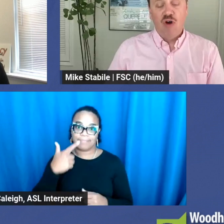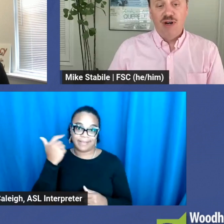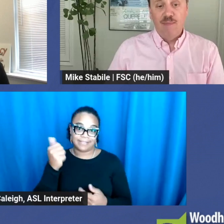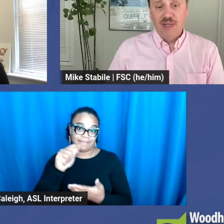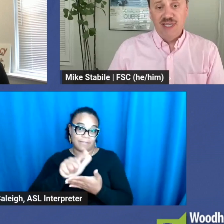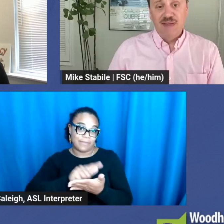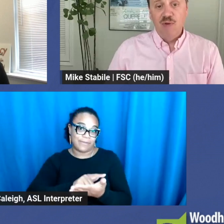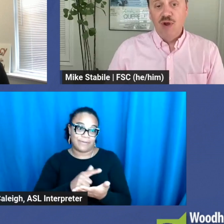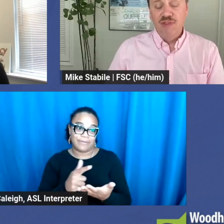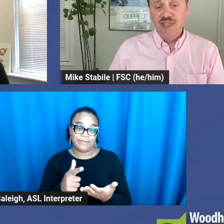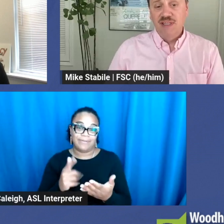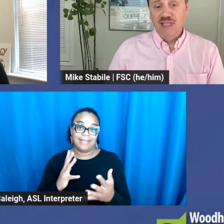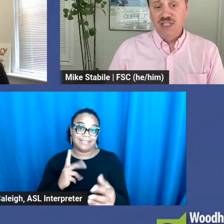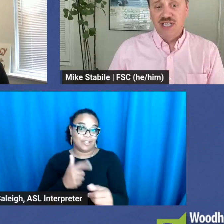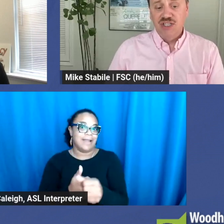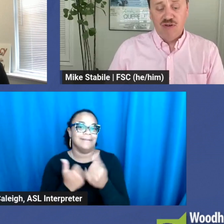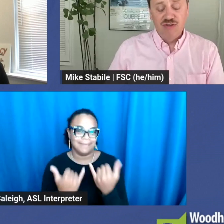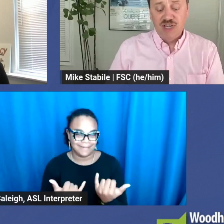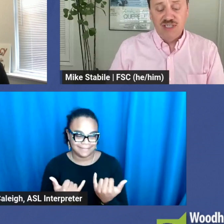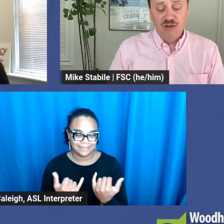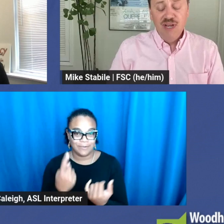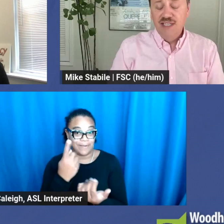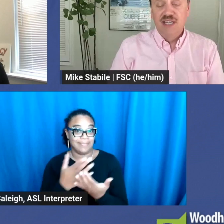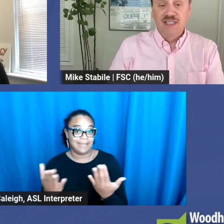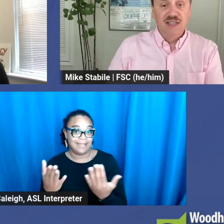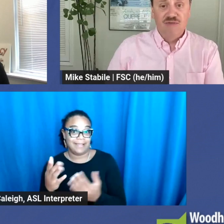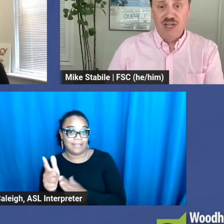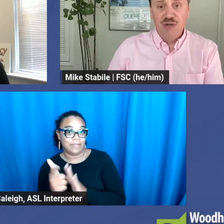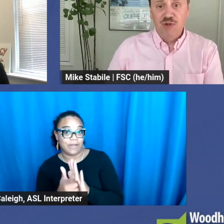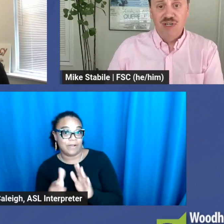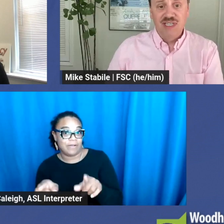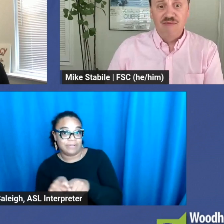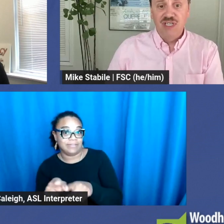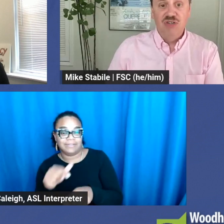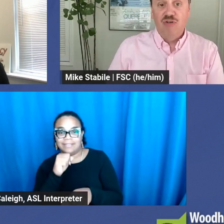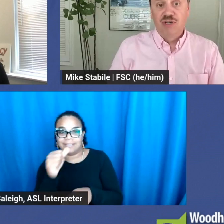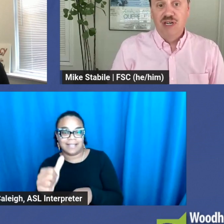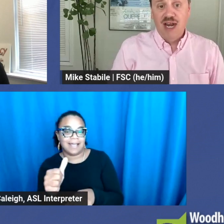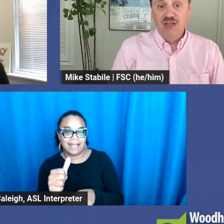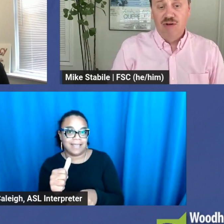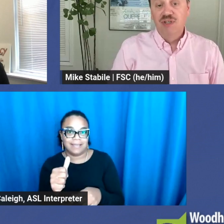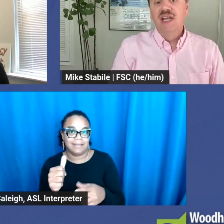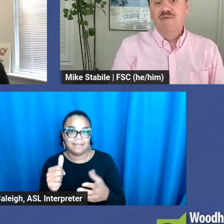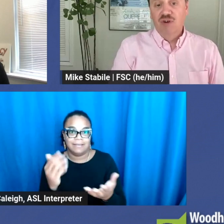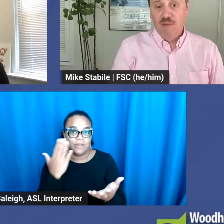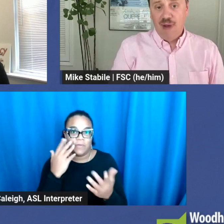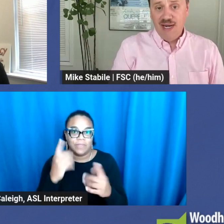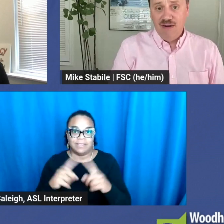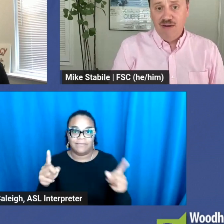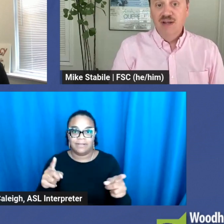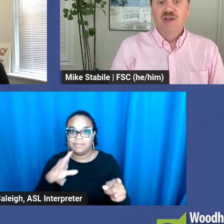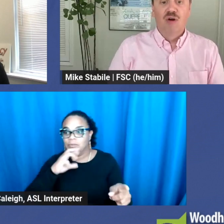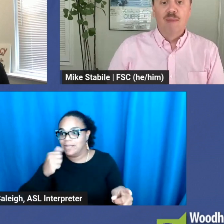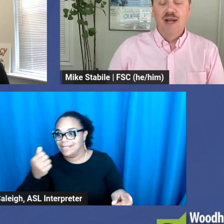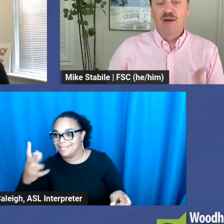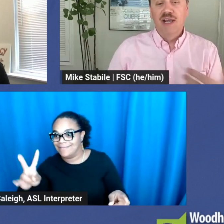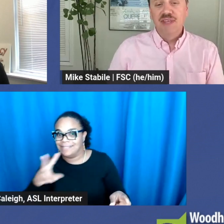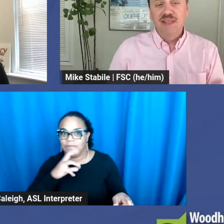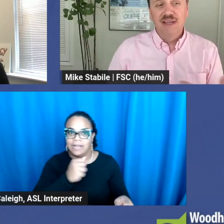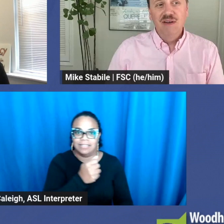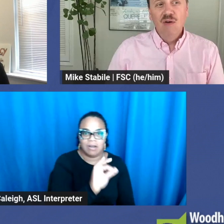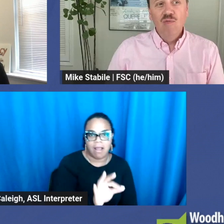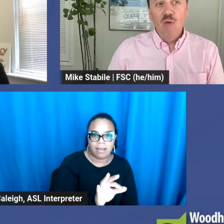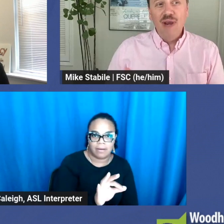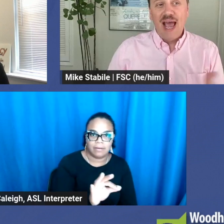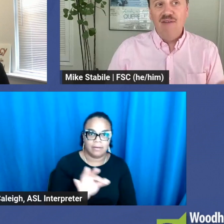they sort of caught up on this. I mean, one thing that the legislation also doesn't do is it doesn't differentiate between a 17-year-old and a 9-year-old. If you're a minor, you're a minor. And I